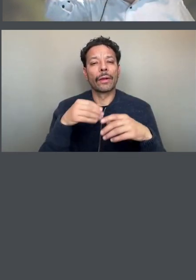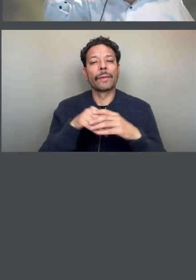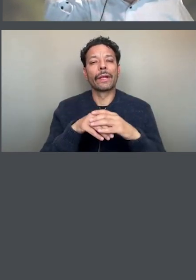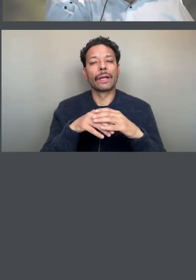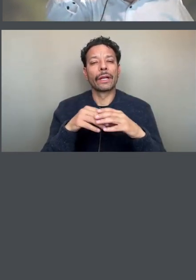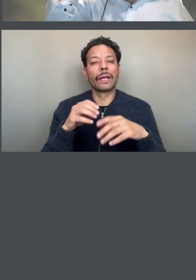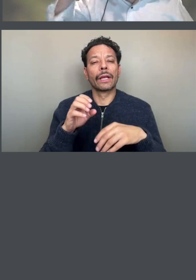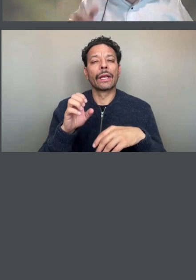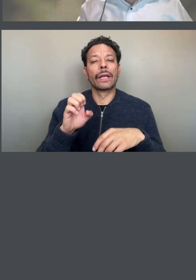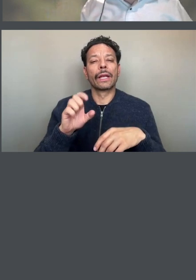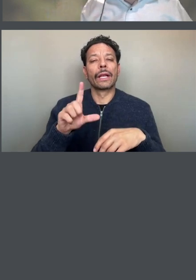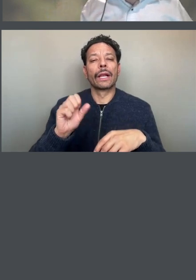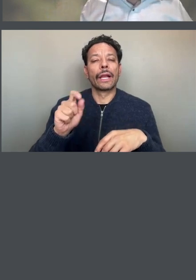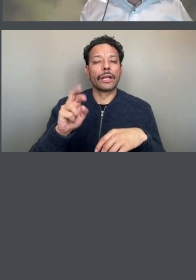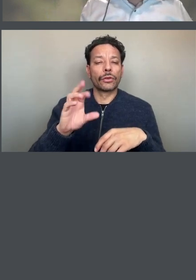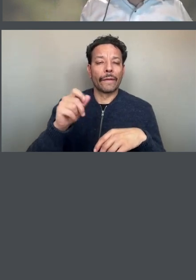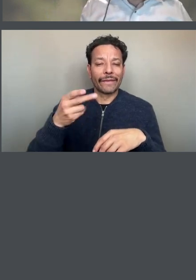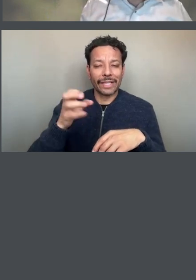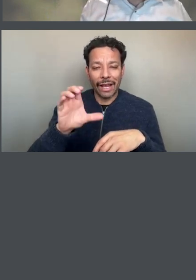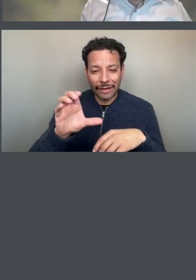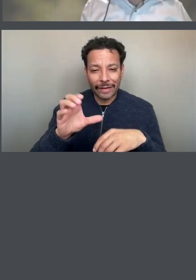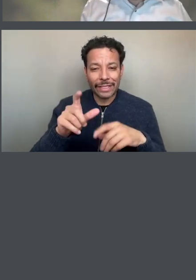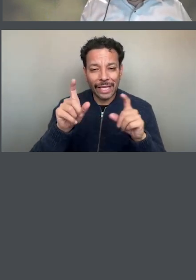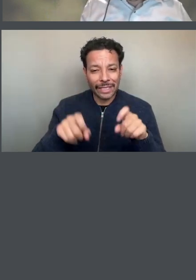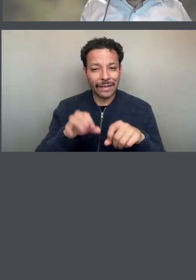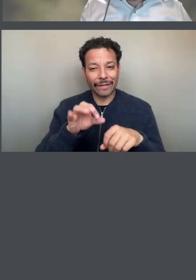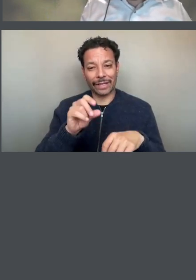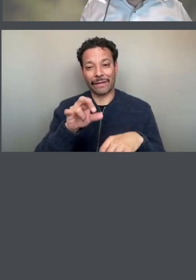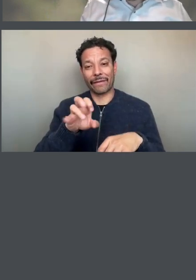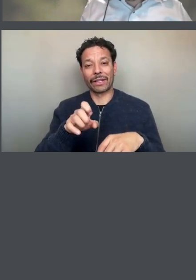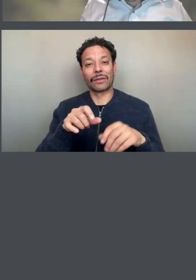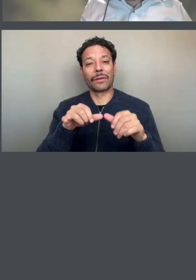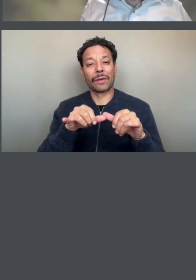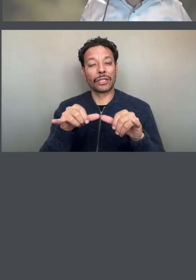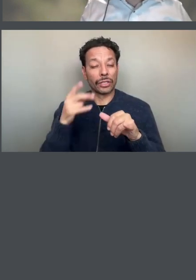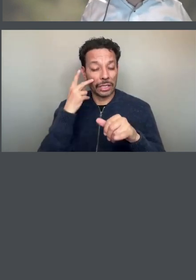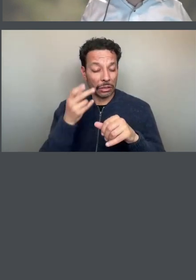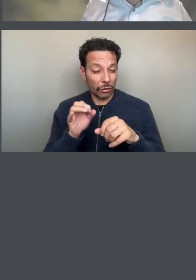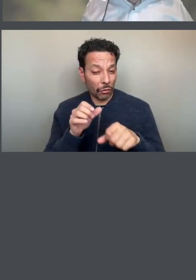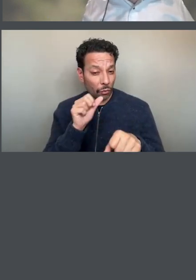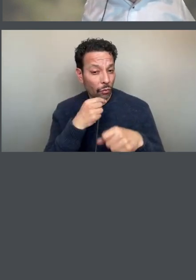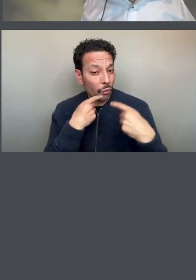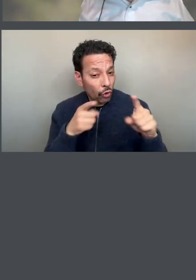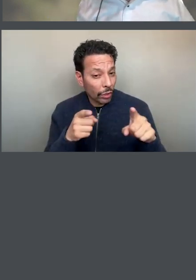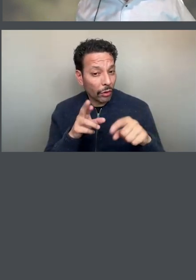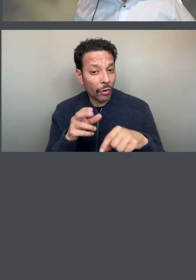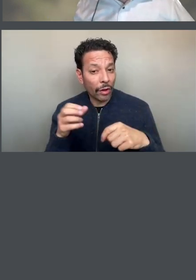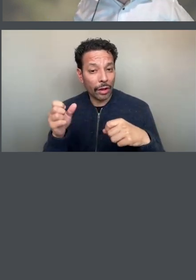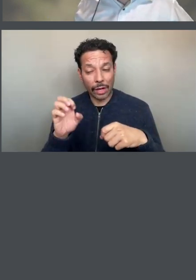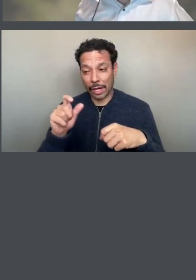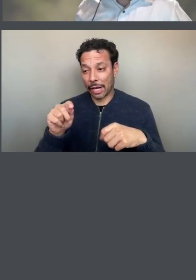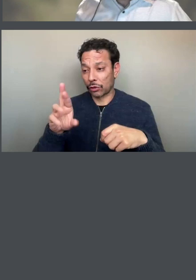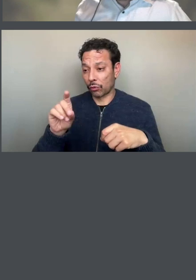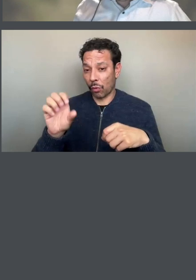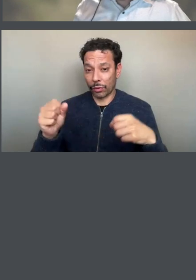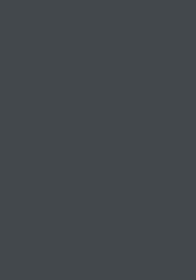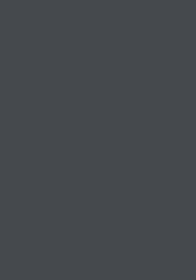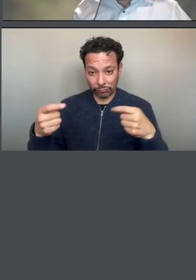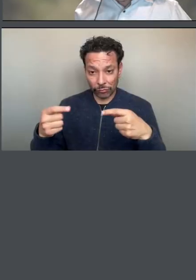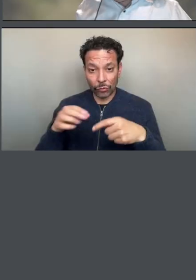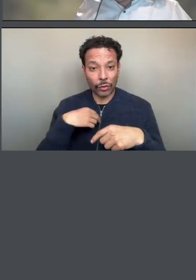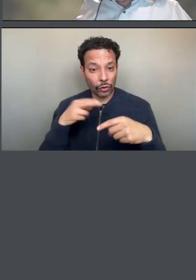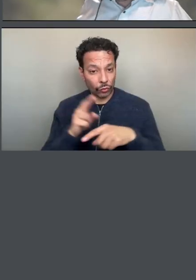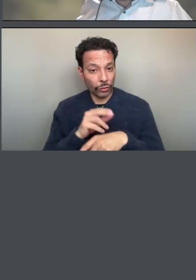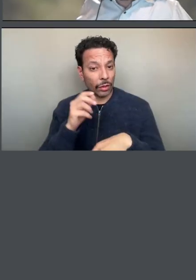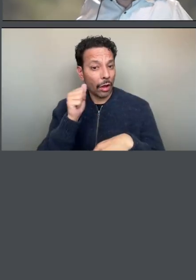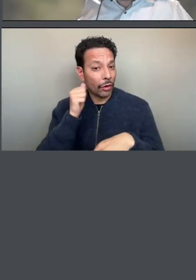electrophysiologic testing of the device to measure whether or not the electrodes are working, whether we're stimulating auditory nerves, and